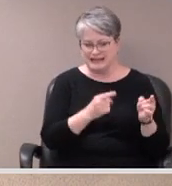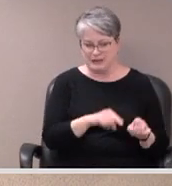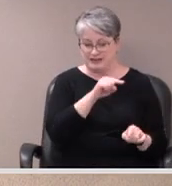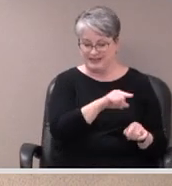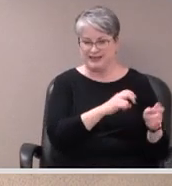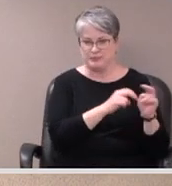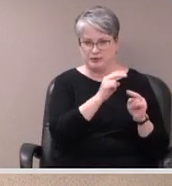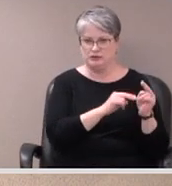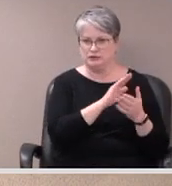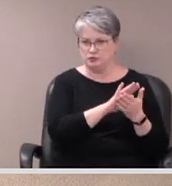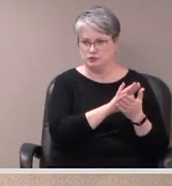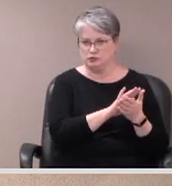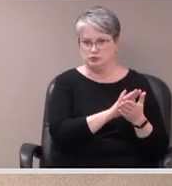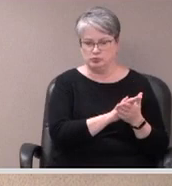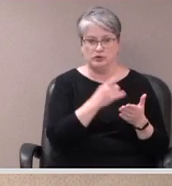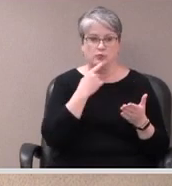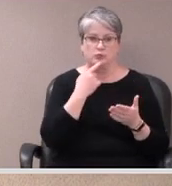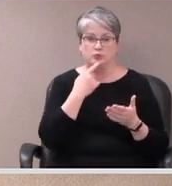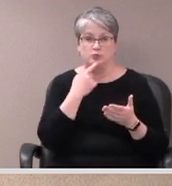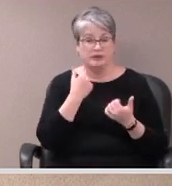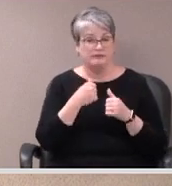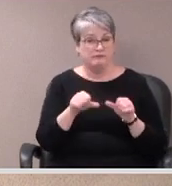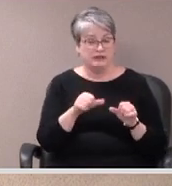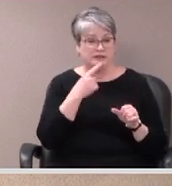building? We have invested as a board